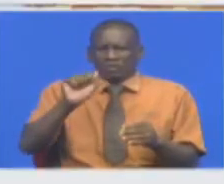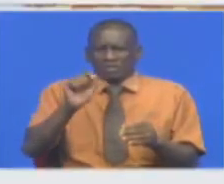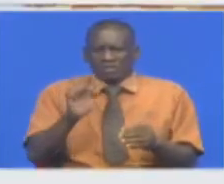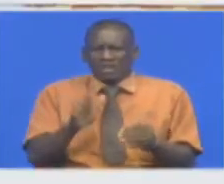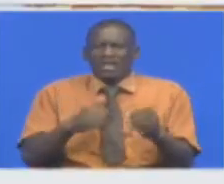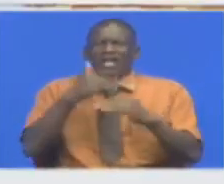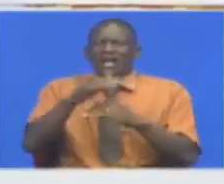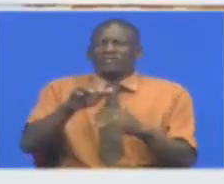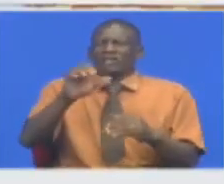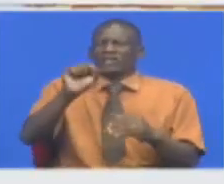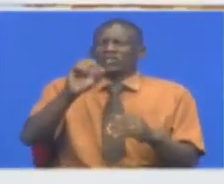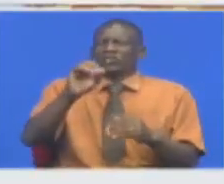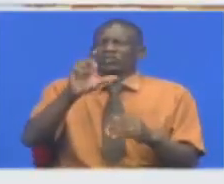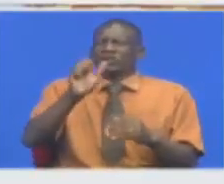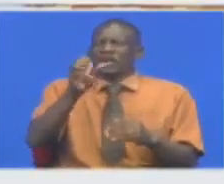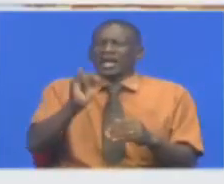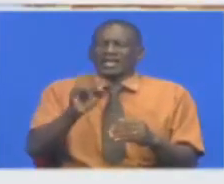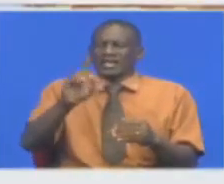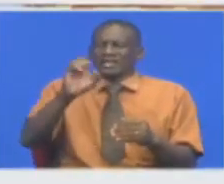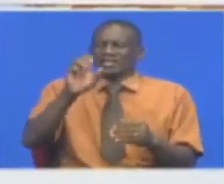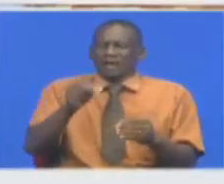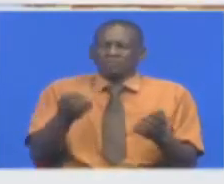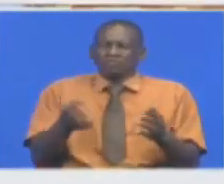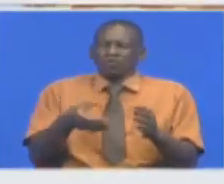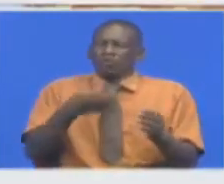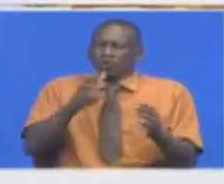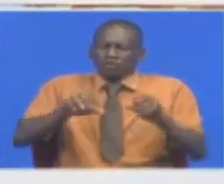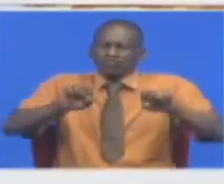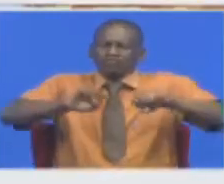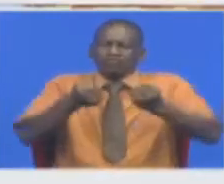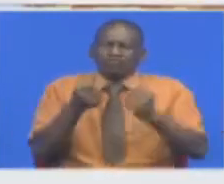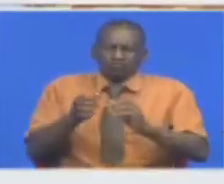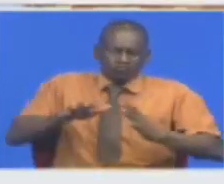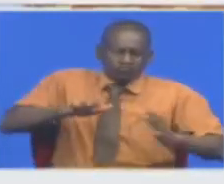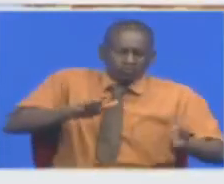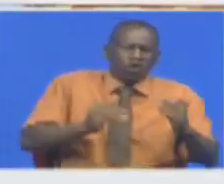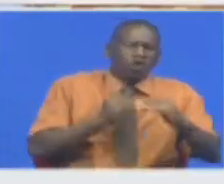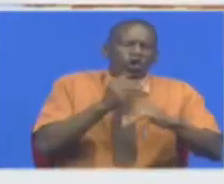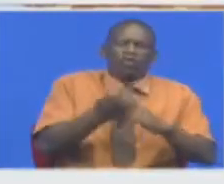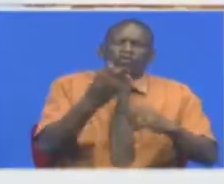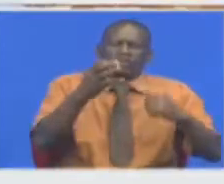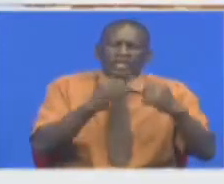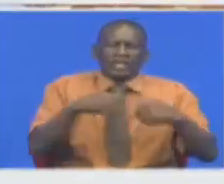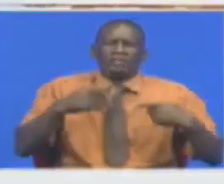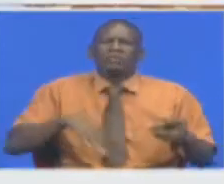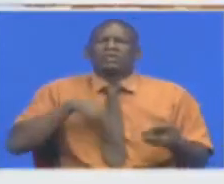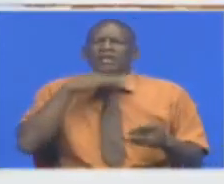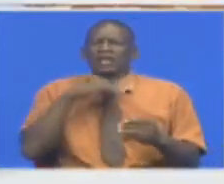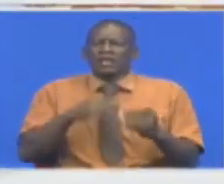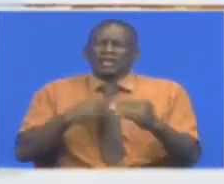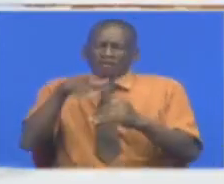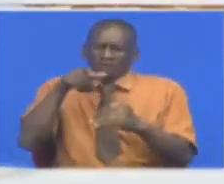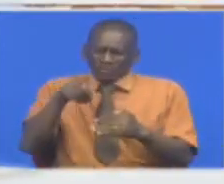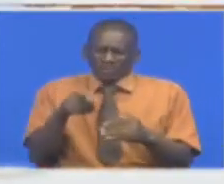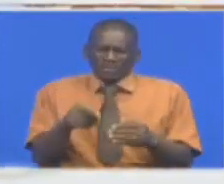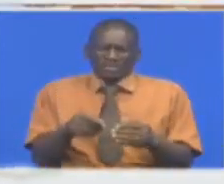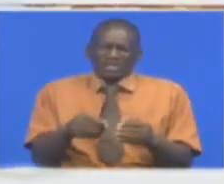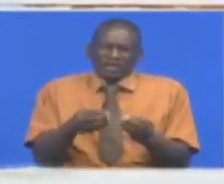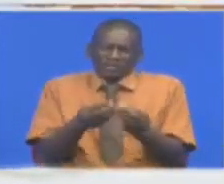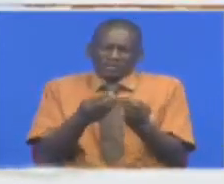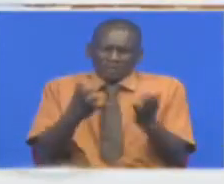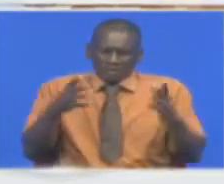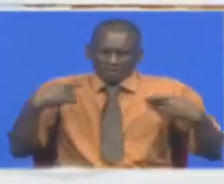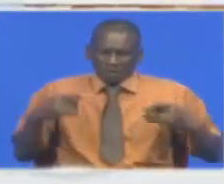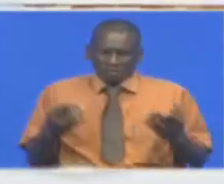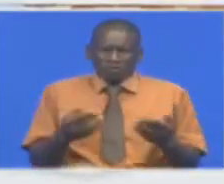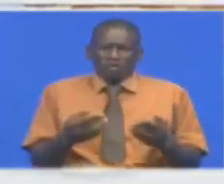Dam burst in Nakuru County, where more than 40 people died. Although the unfortunate event took the lives of tens of residents, the